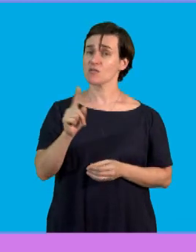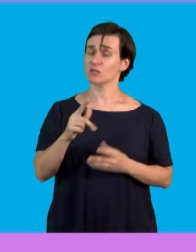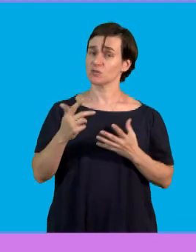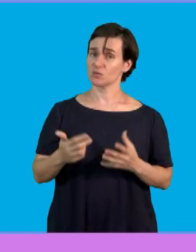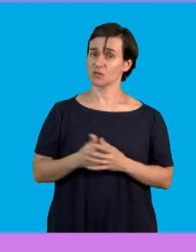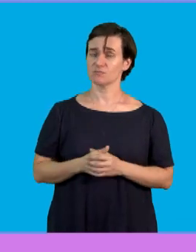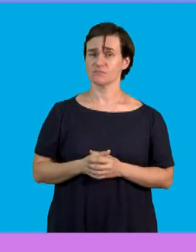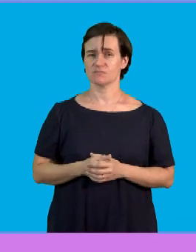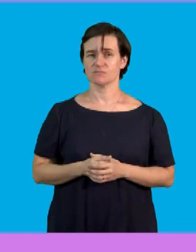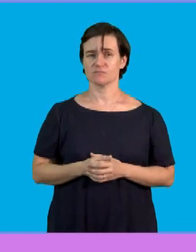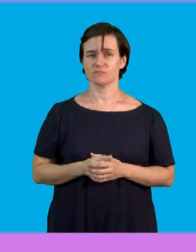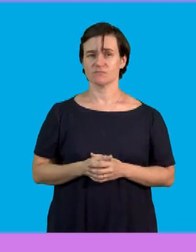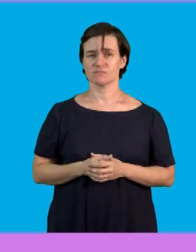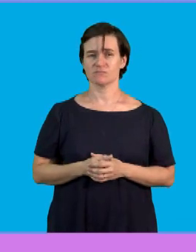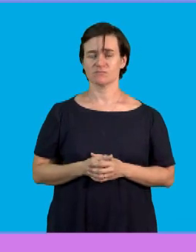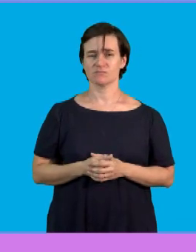of